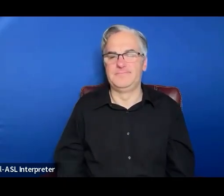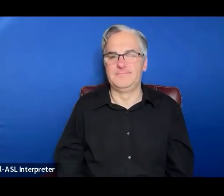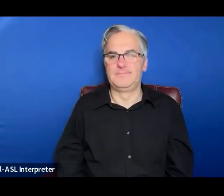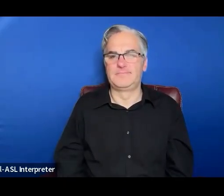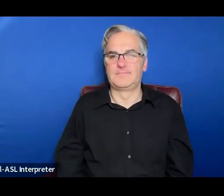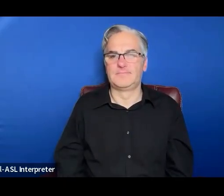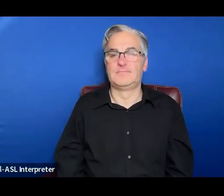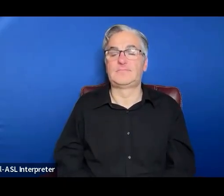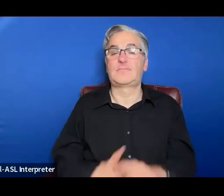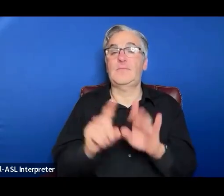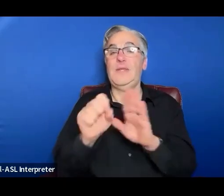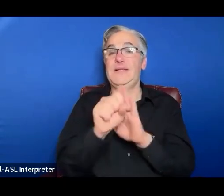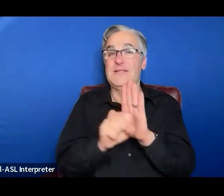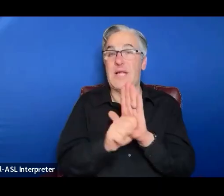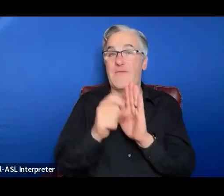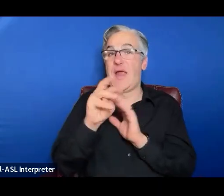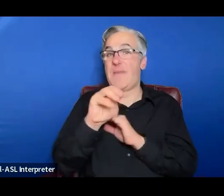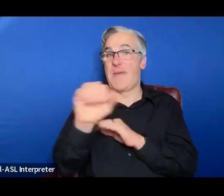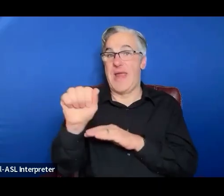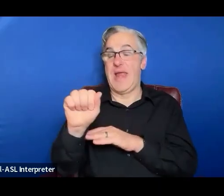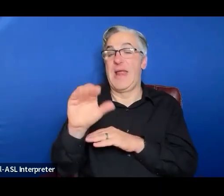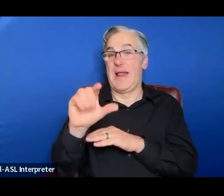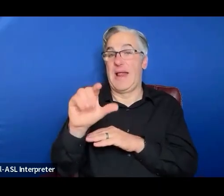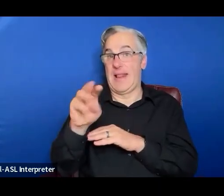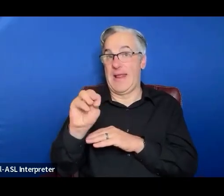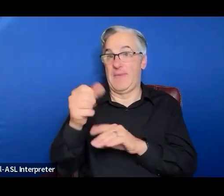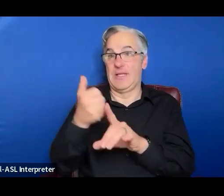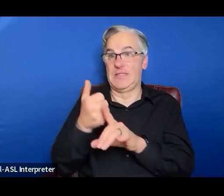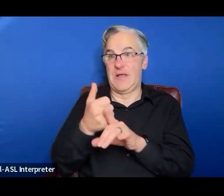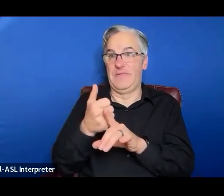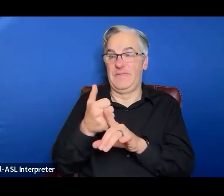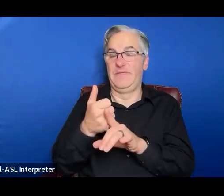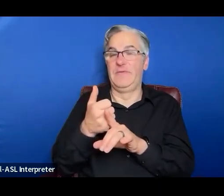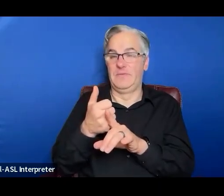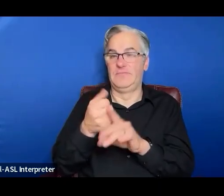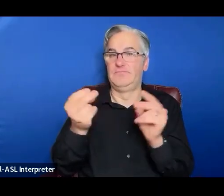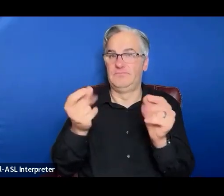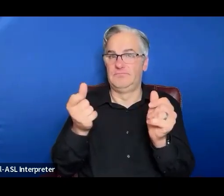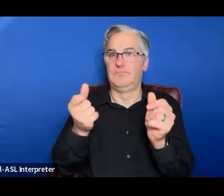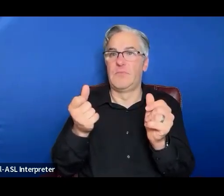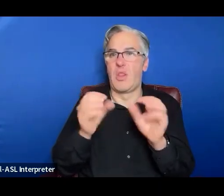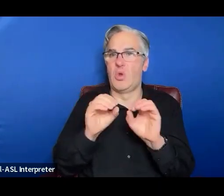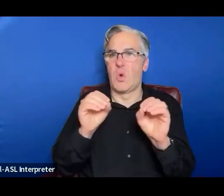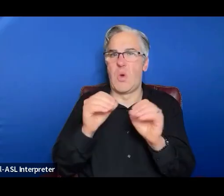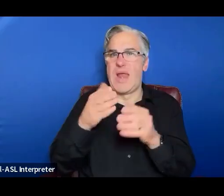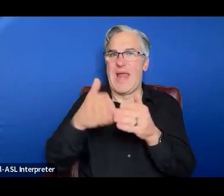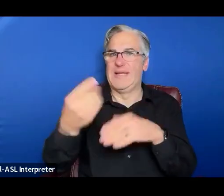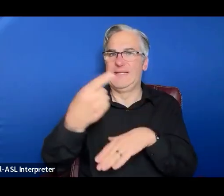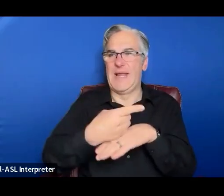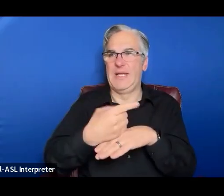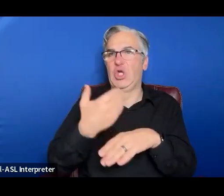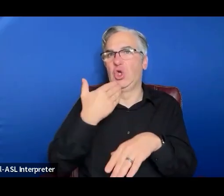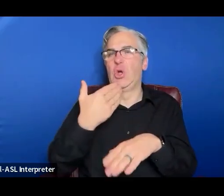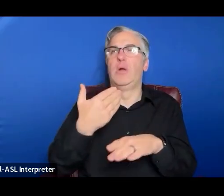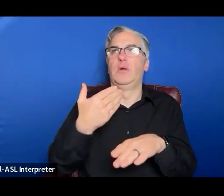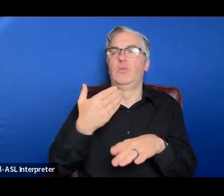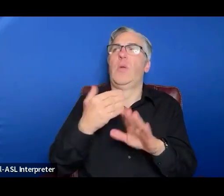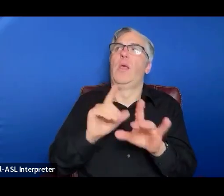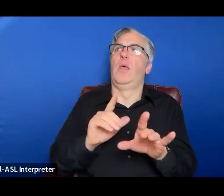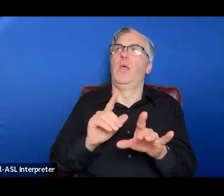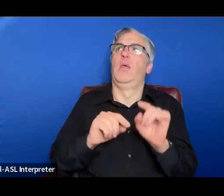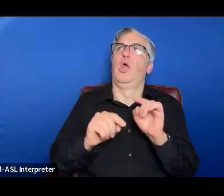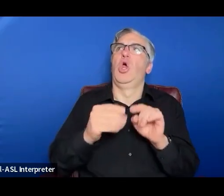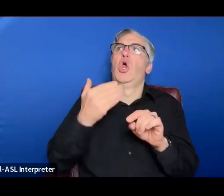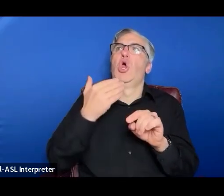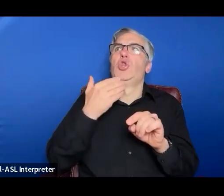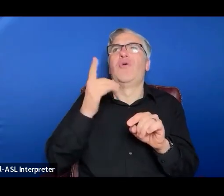the date for medical assistance, that claim had no end date. It's good. Well,